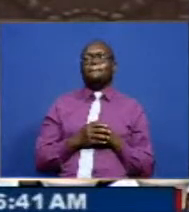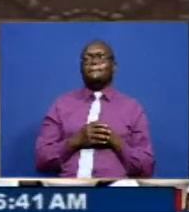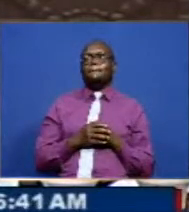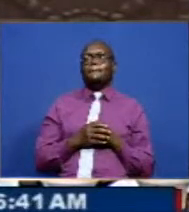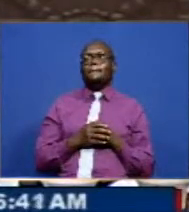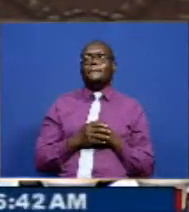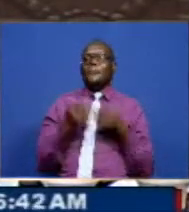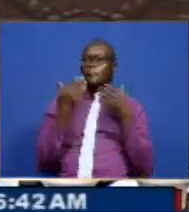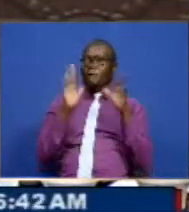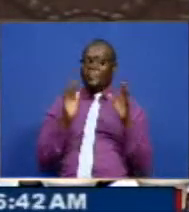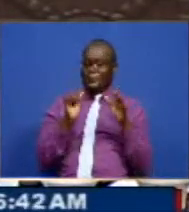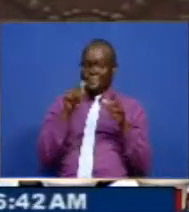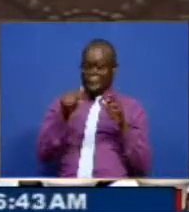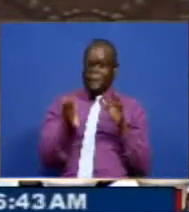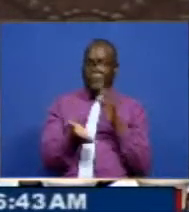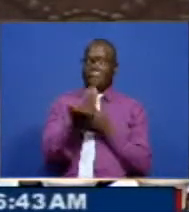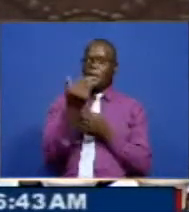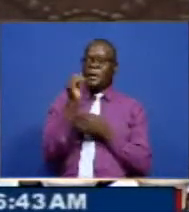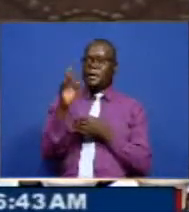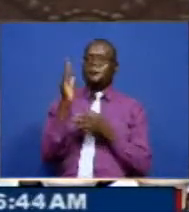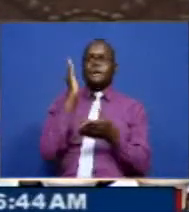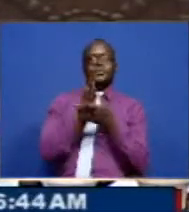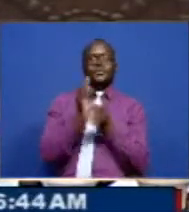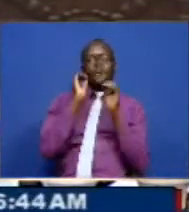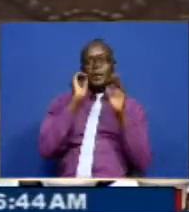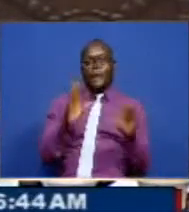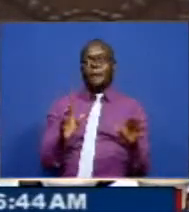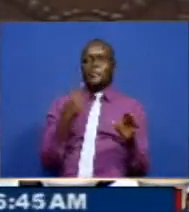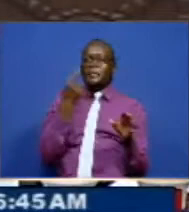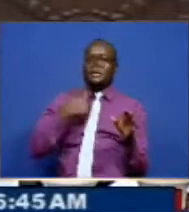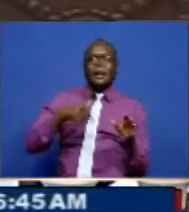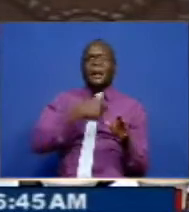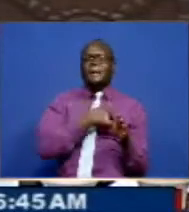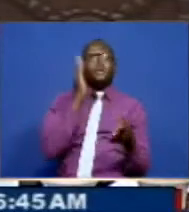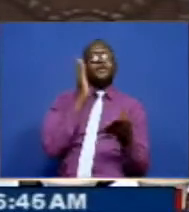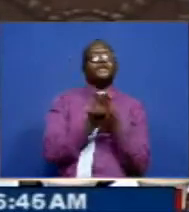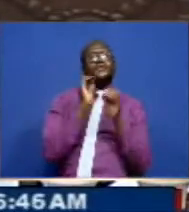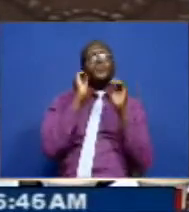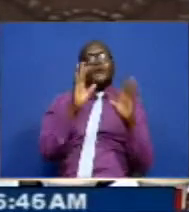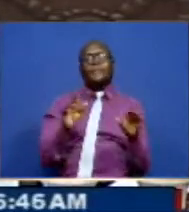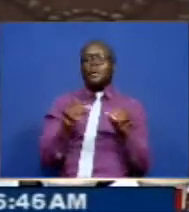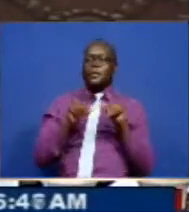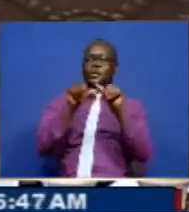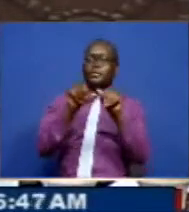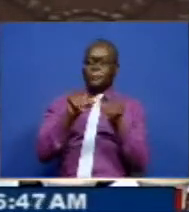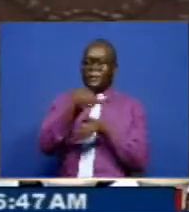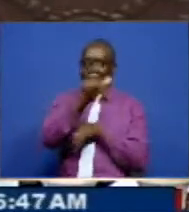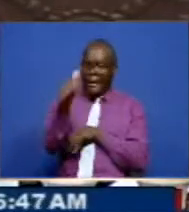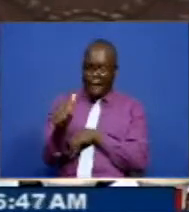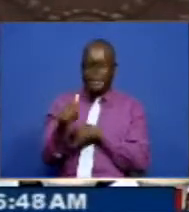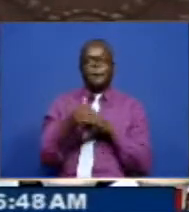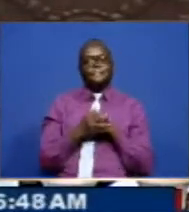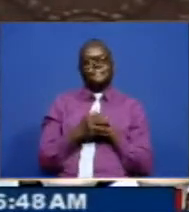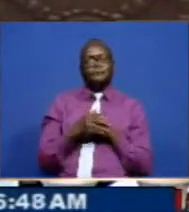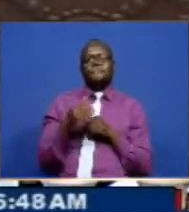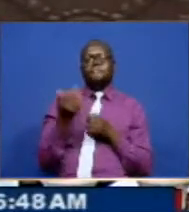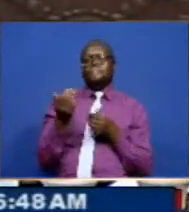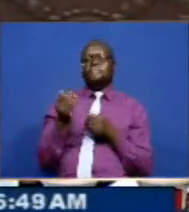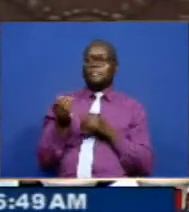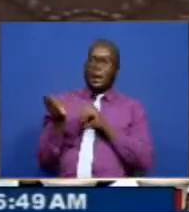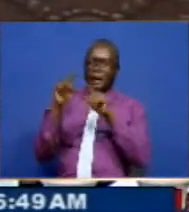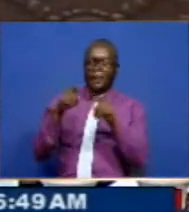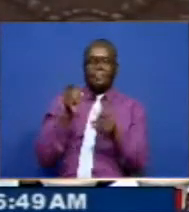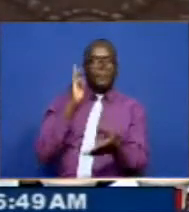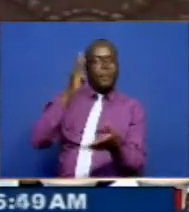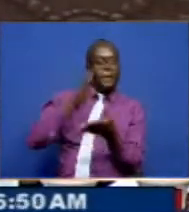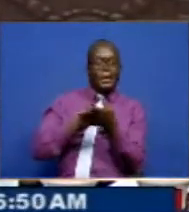We finished the proceedings this morning. If they are not true, then you can tell us they are not true. Then we can proceed with the inquiry. You can stand on the witness dock